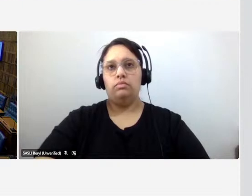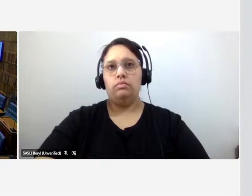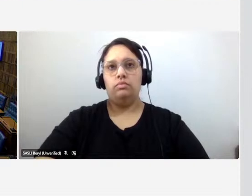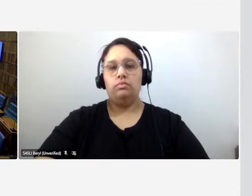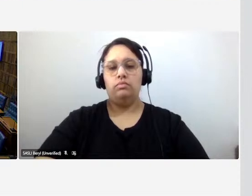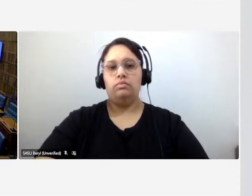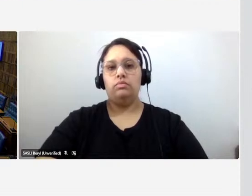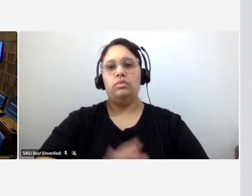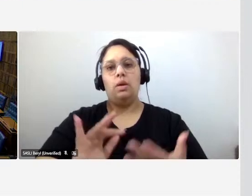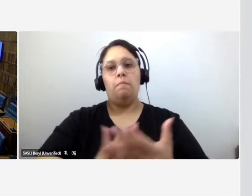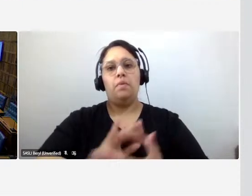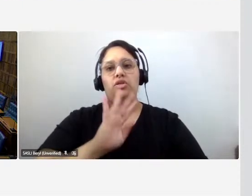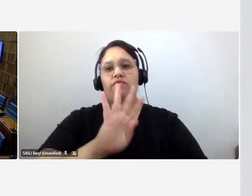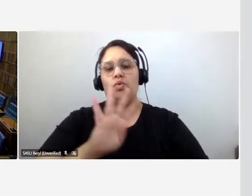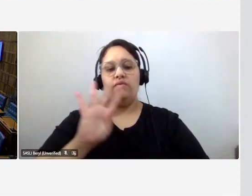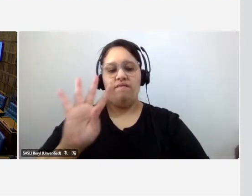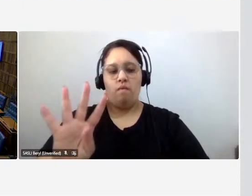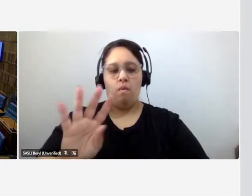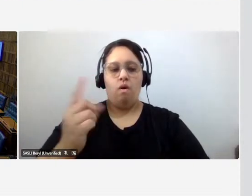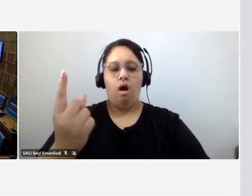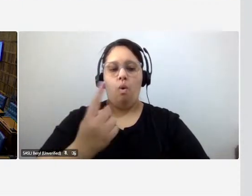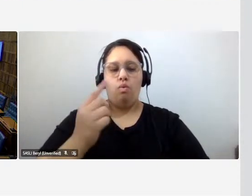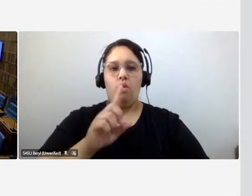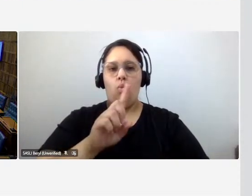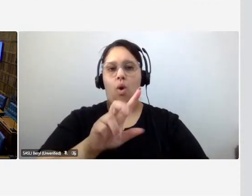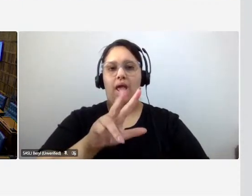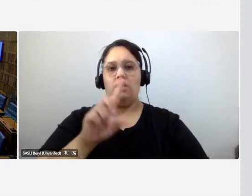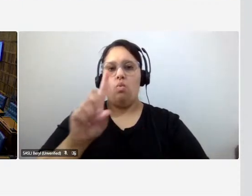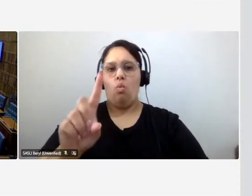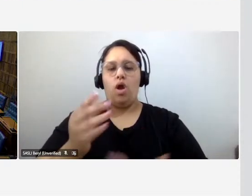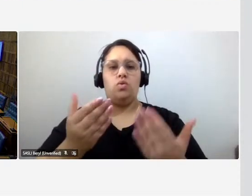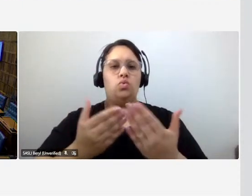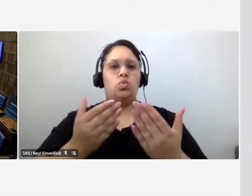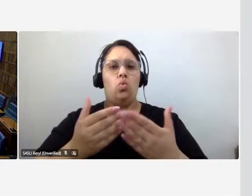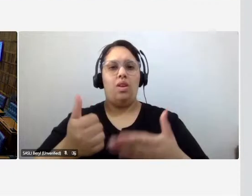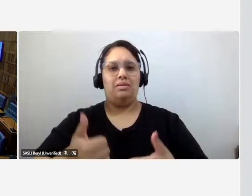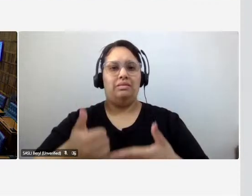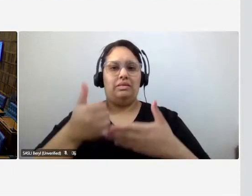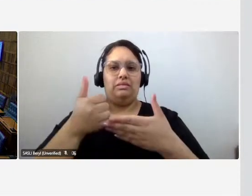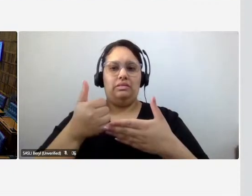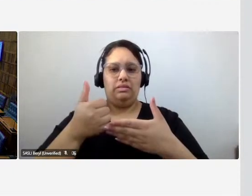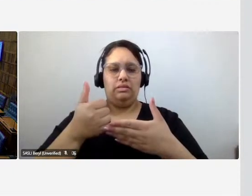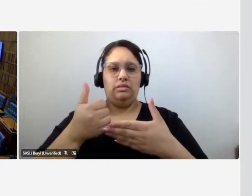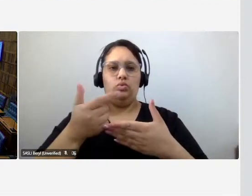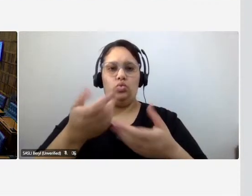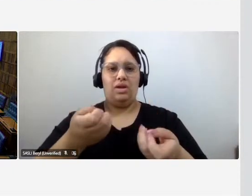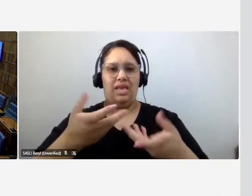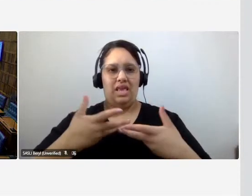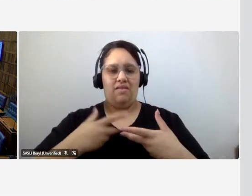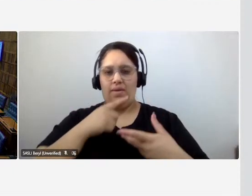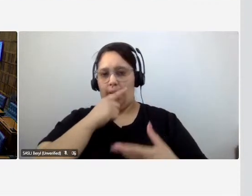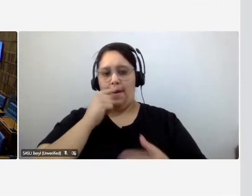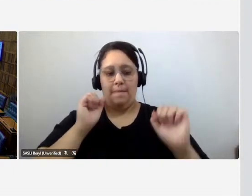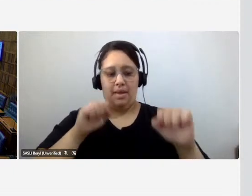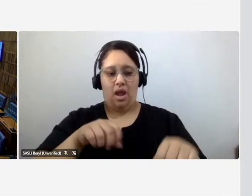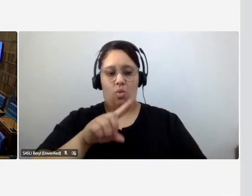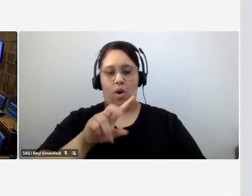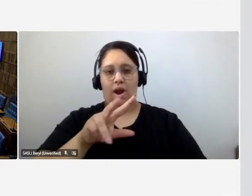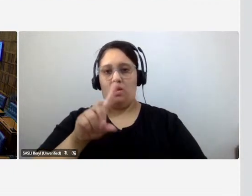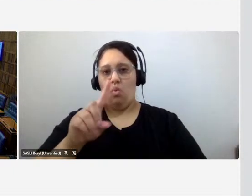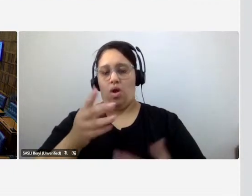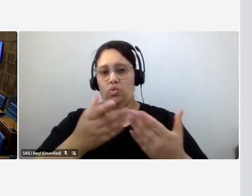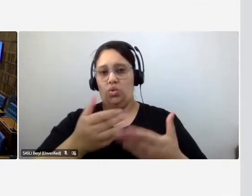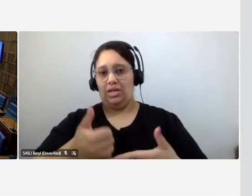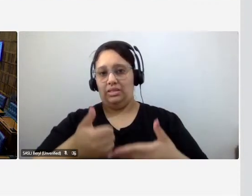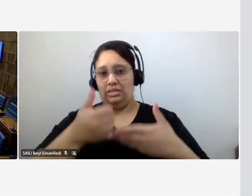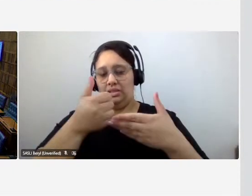On page 44, only 181 schools are assisted. Could you provide the names of the 181 schools which are being